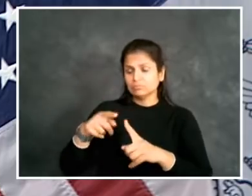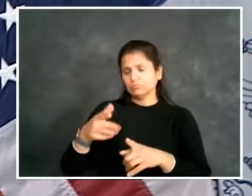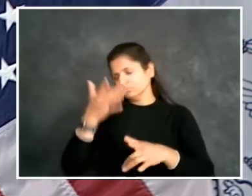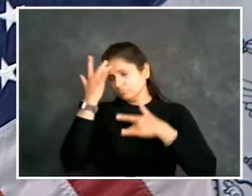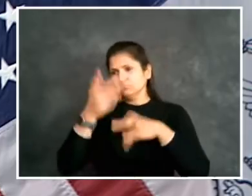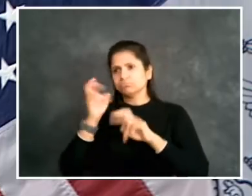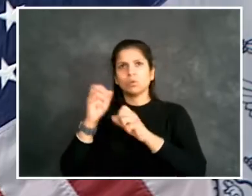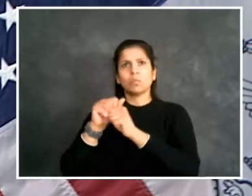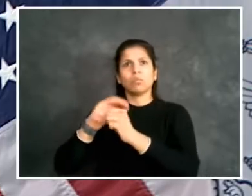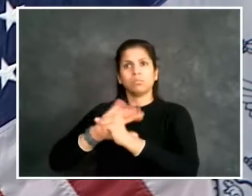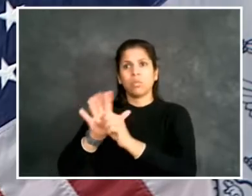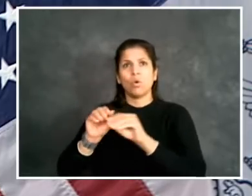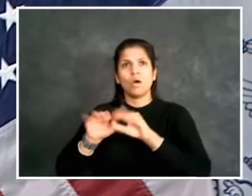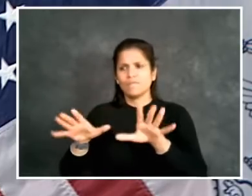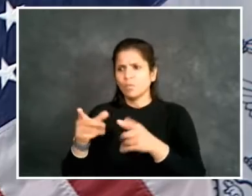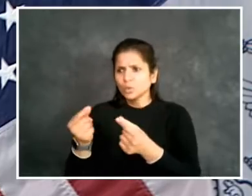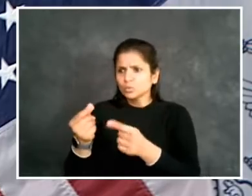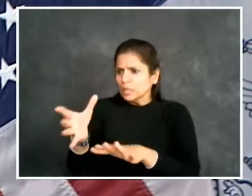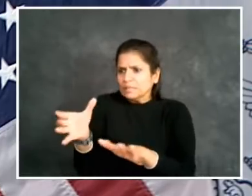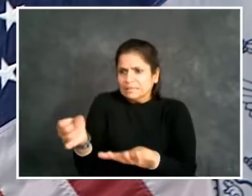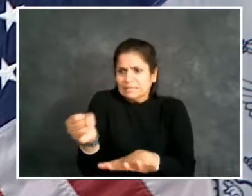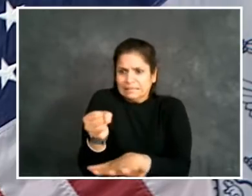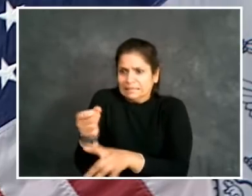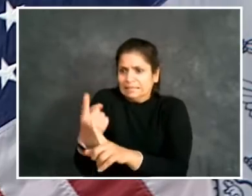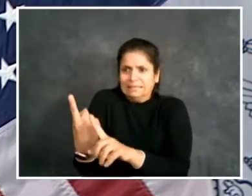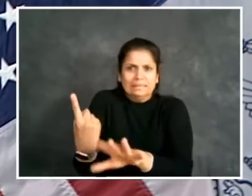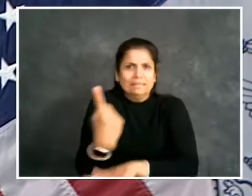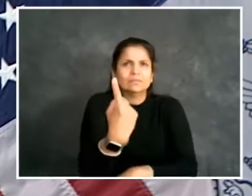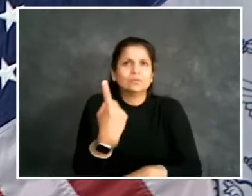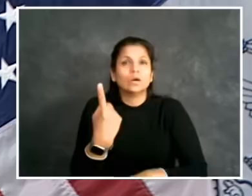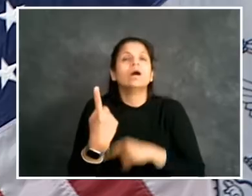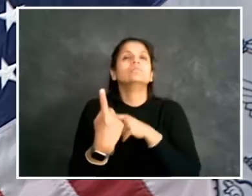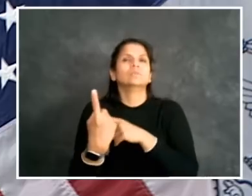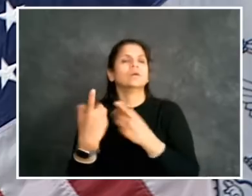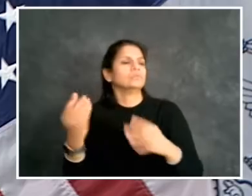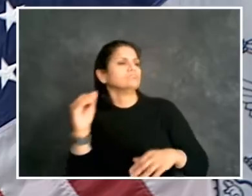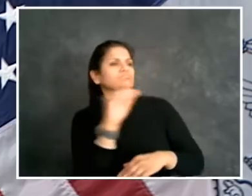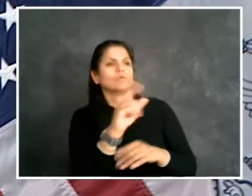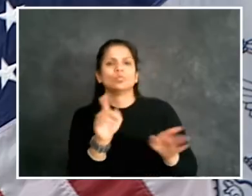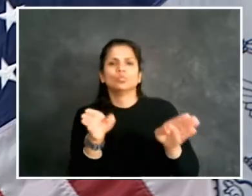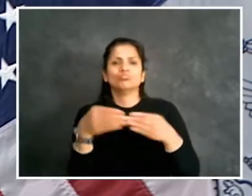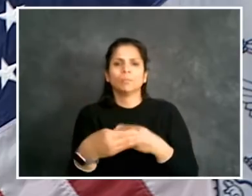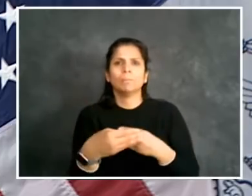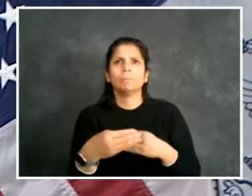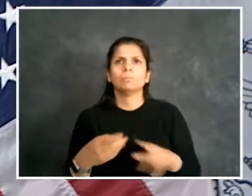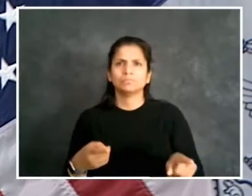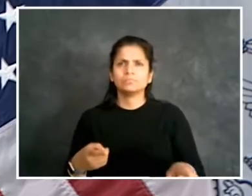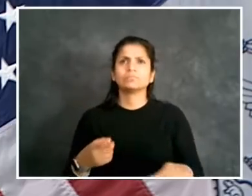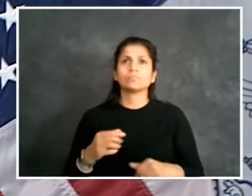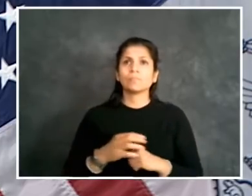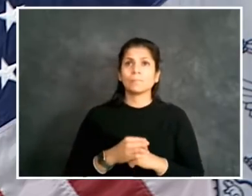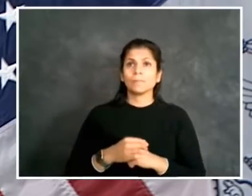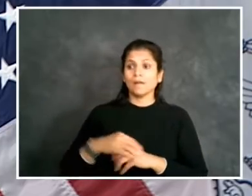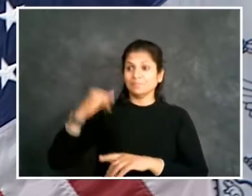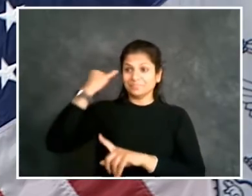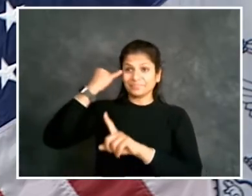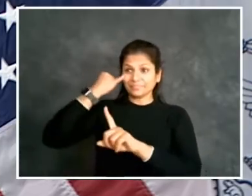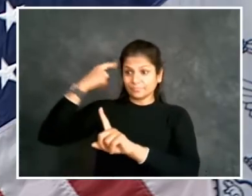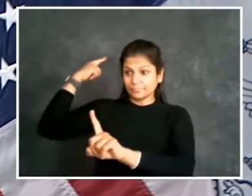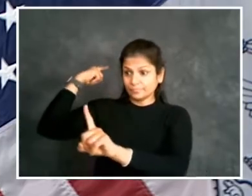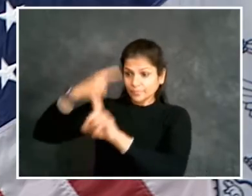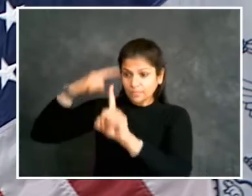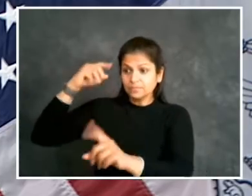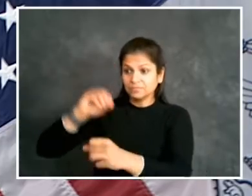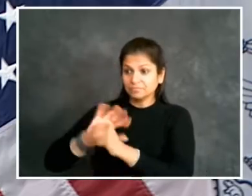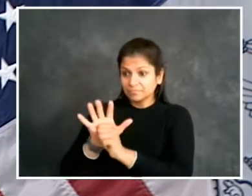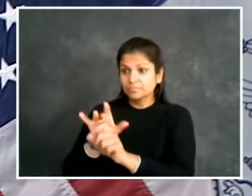at home, the social worker for the clinic would then connect them to a hotel room. So it was a facilitated process. We need to do that now